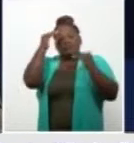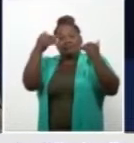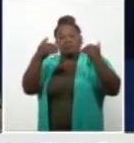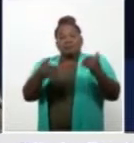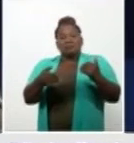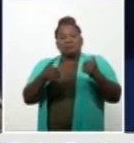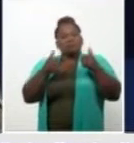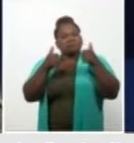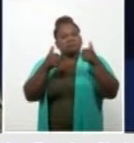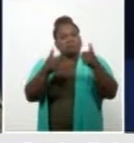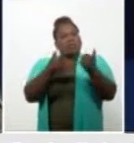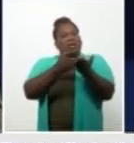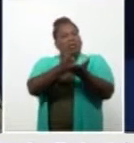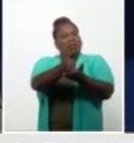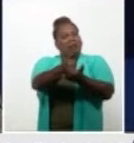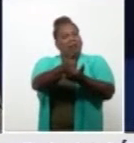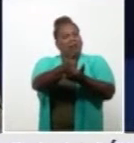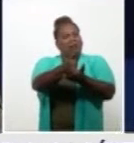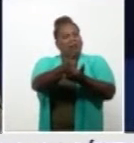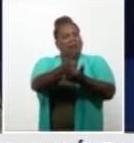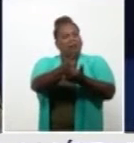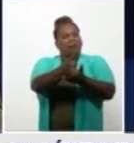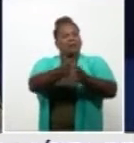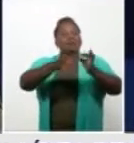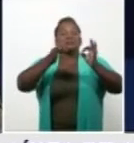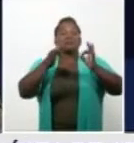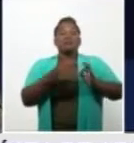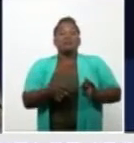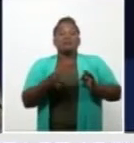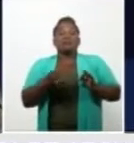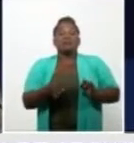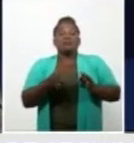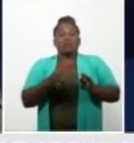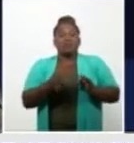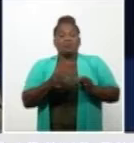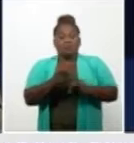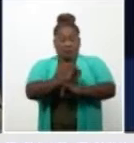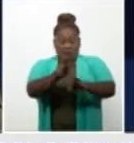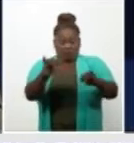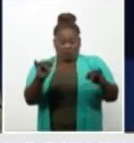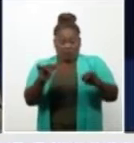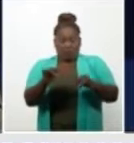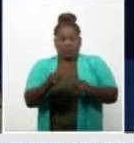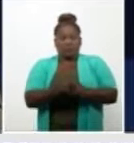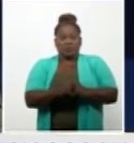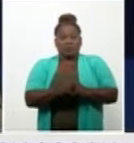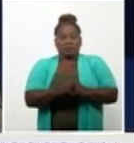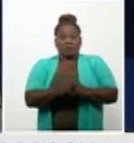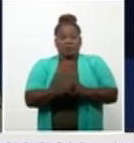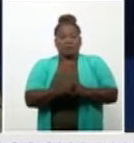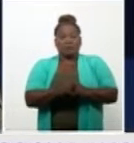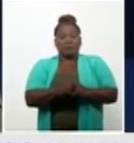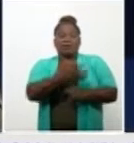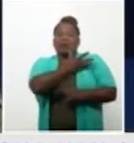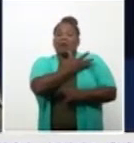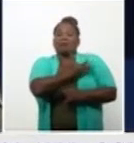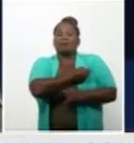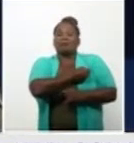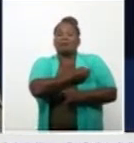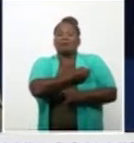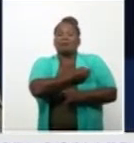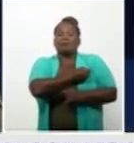of them over the last 4 days. The 2 evacuees from the beginning of the pandemic, and yesterday there were